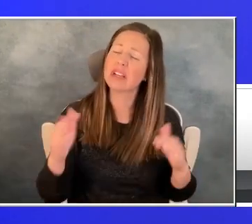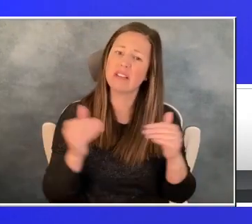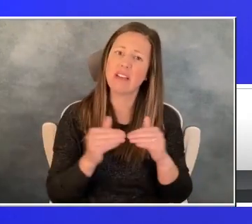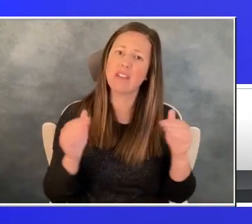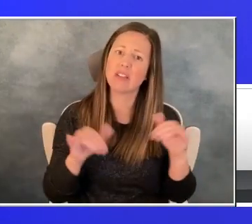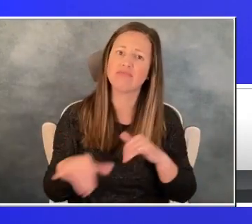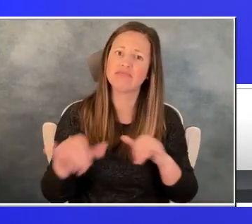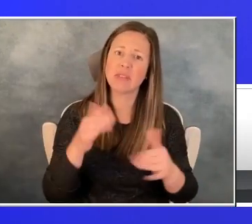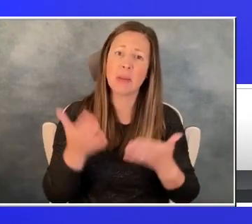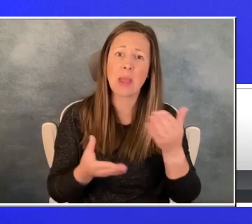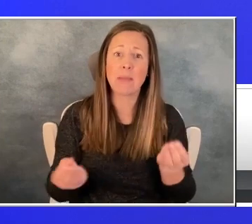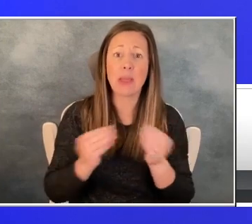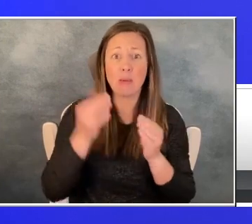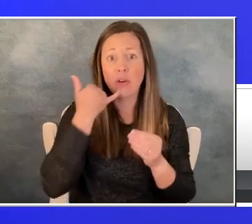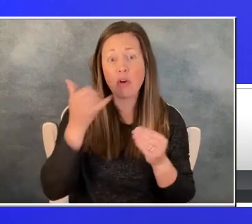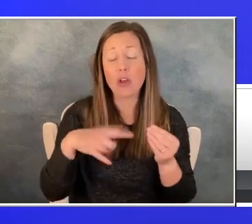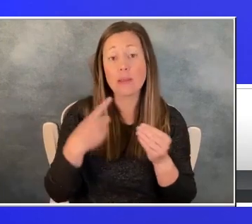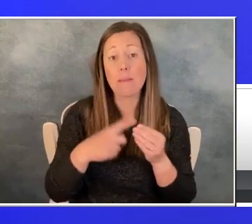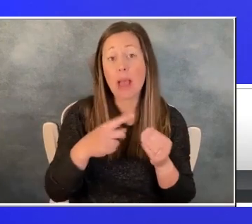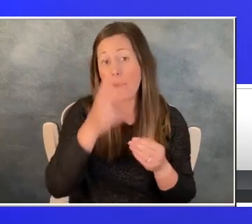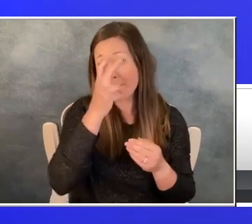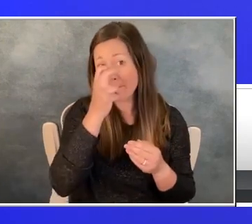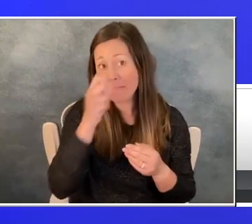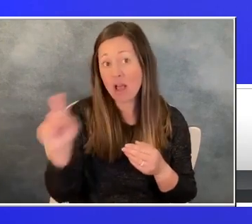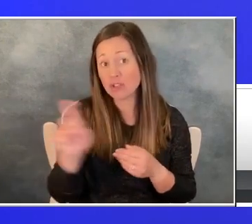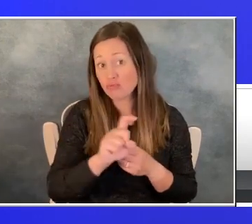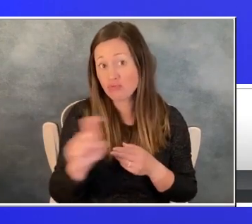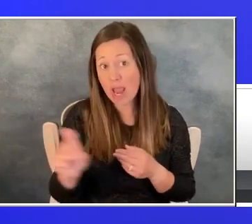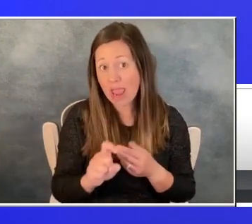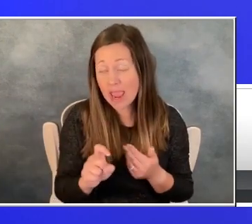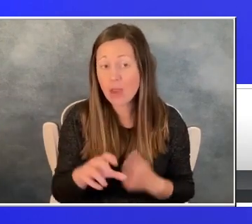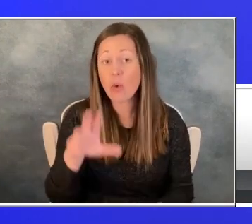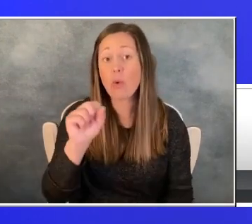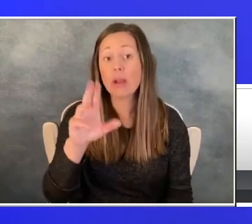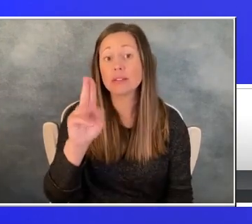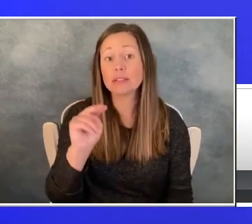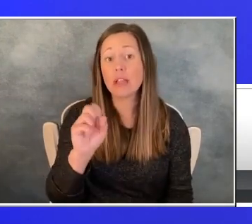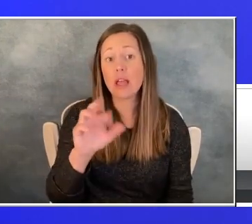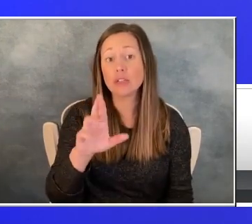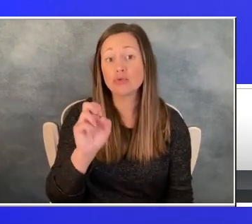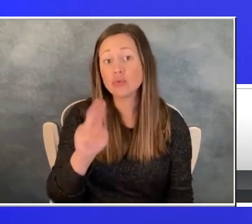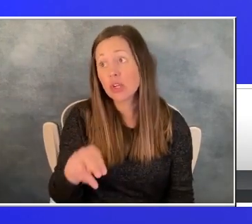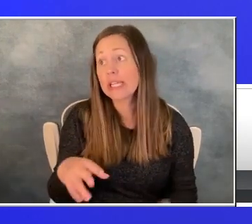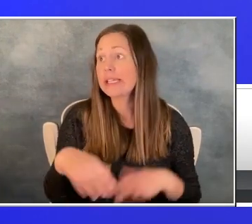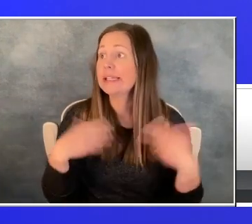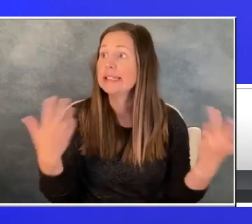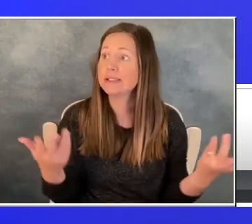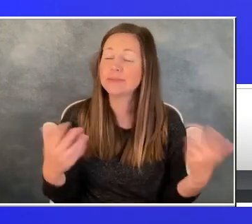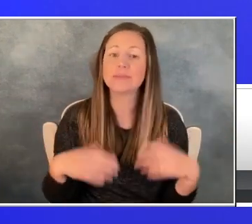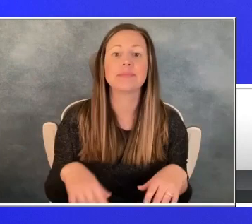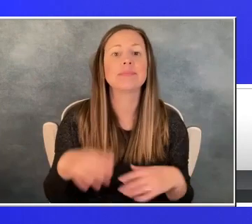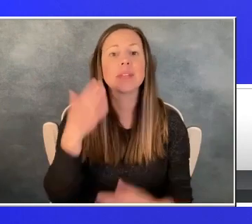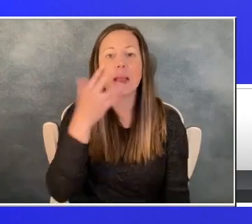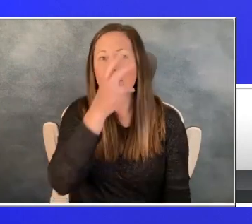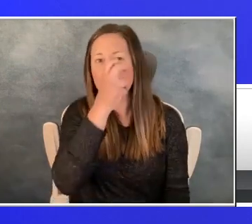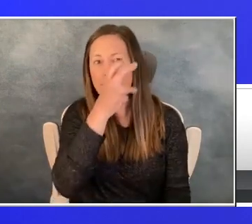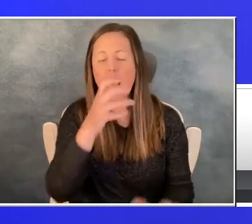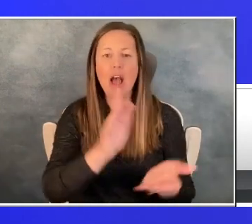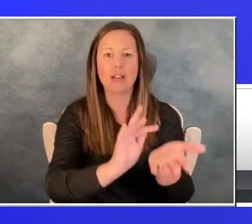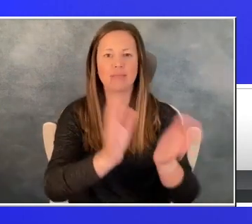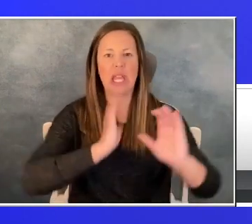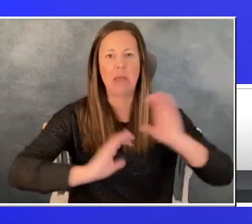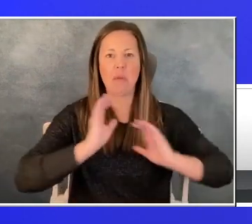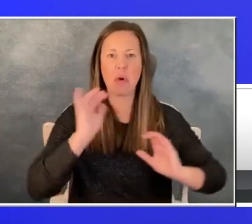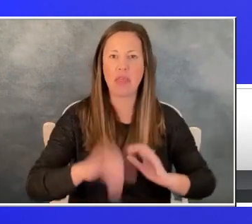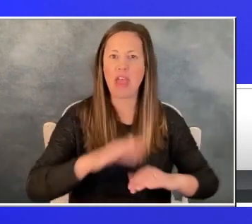about insect repellents and bug sprays and sunscreen in the summer, pesticides, for example, as opposed to maybe in the winter we